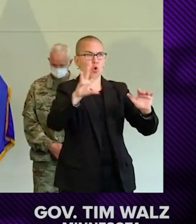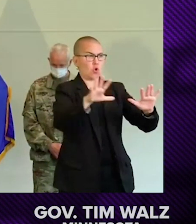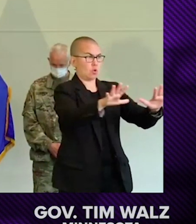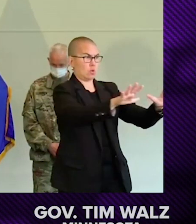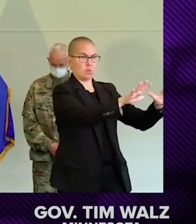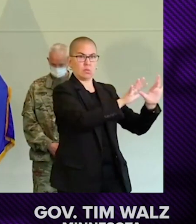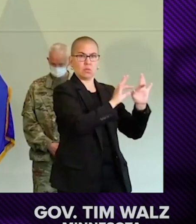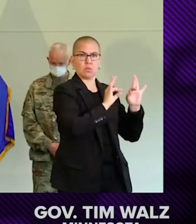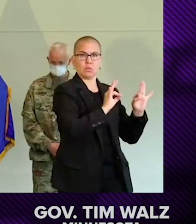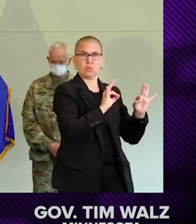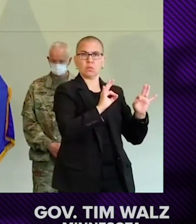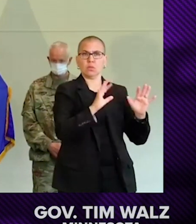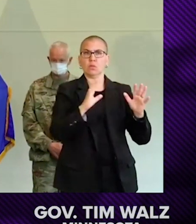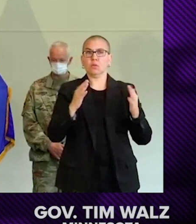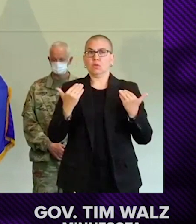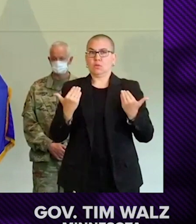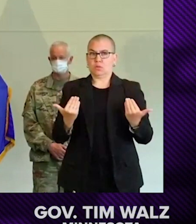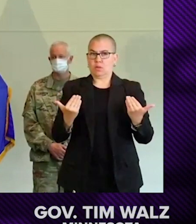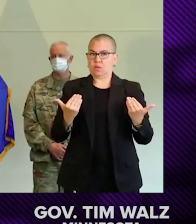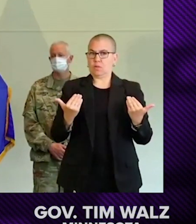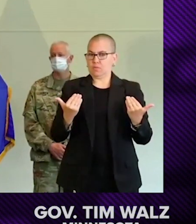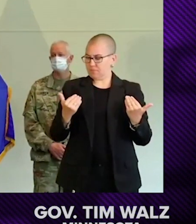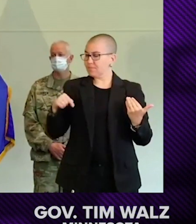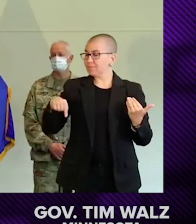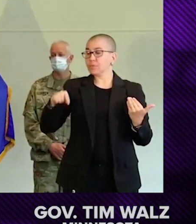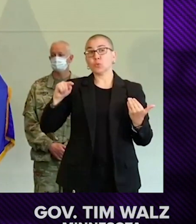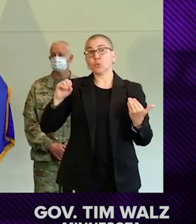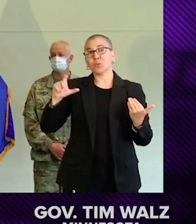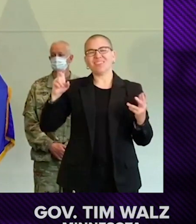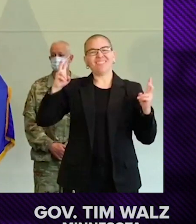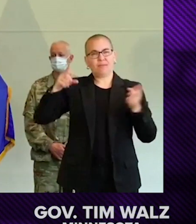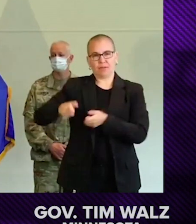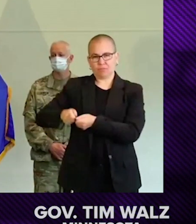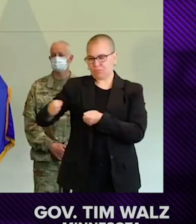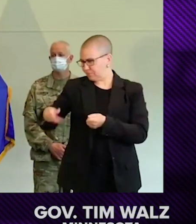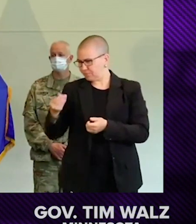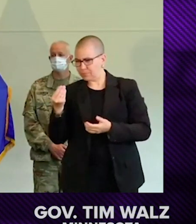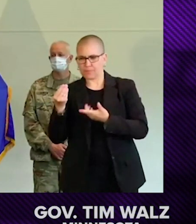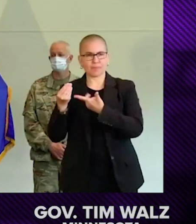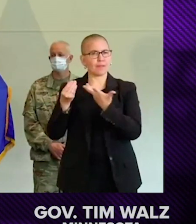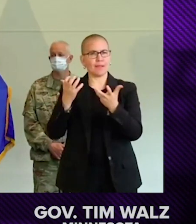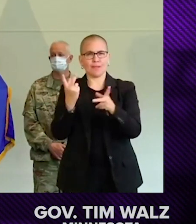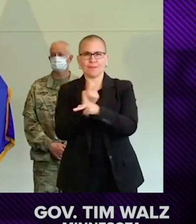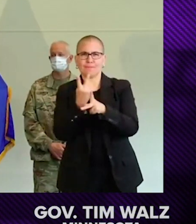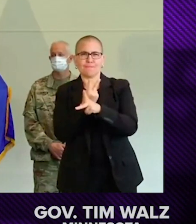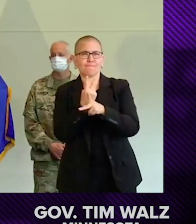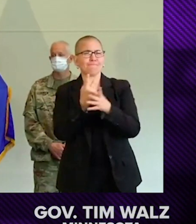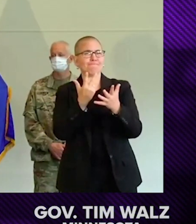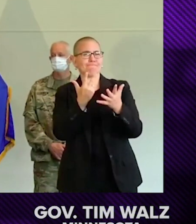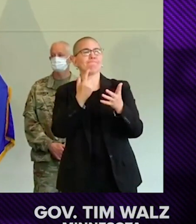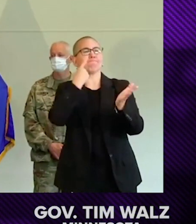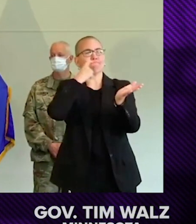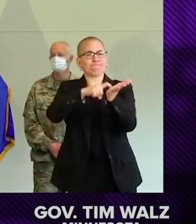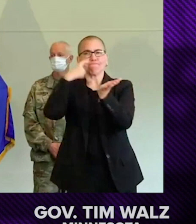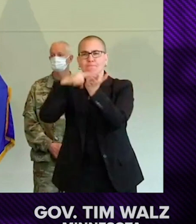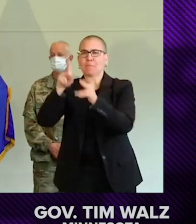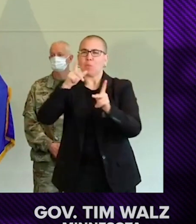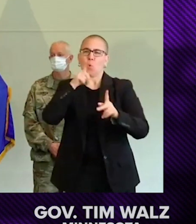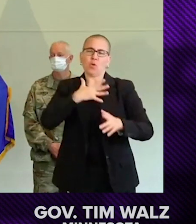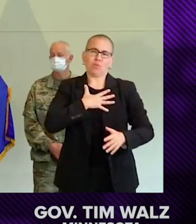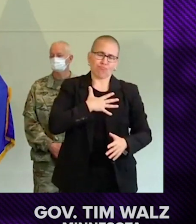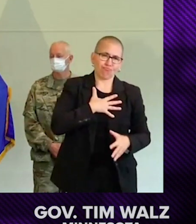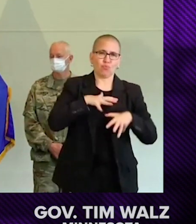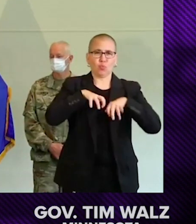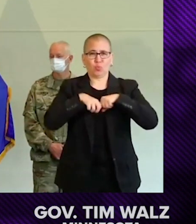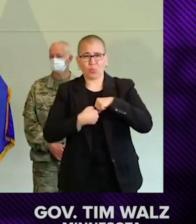tools that have led to that grief and pain. I understand clearly there is no trust in many of